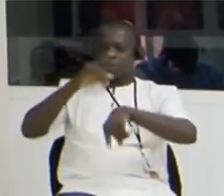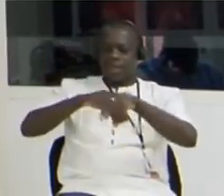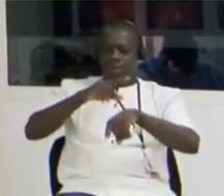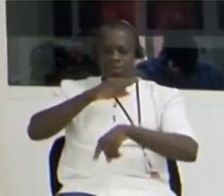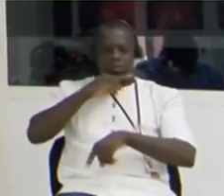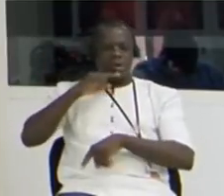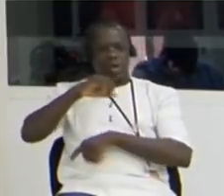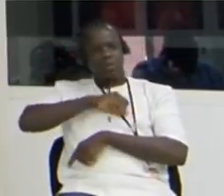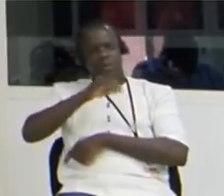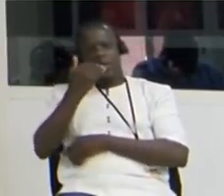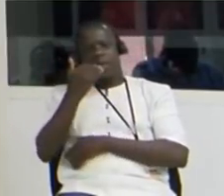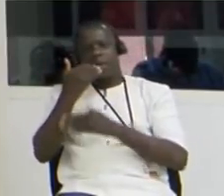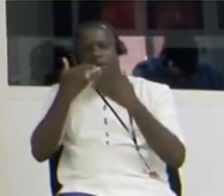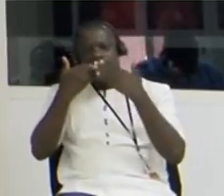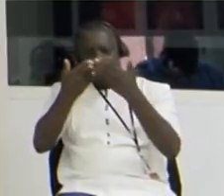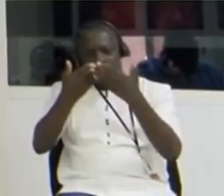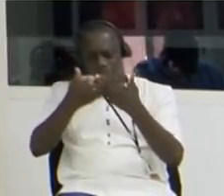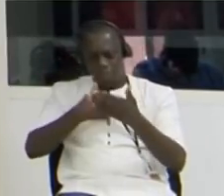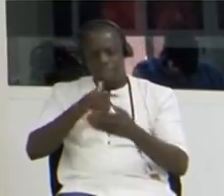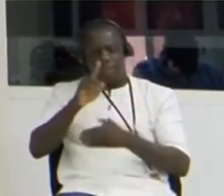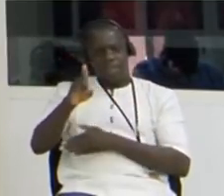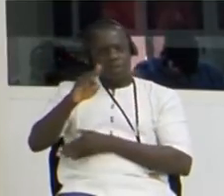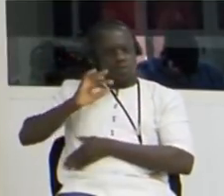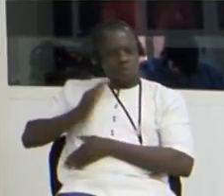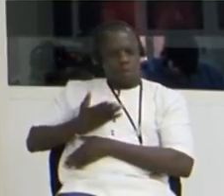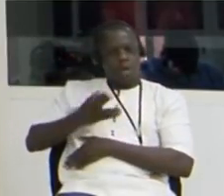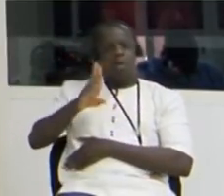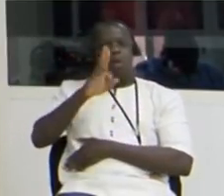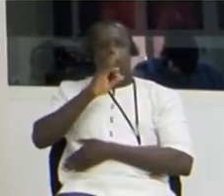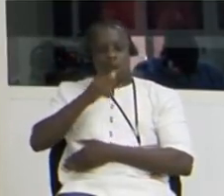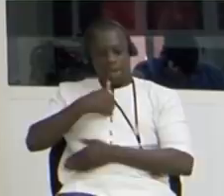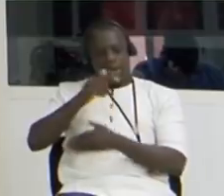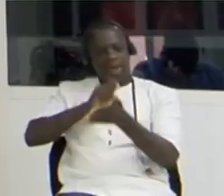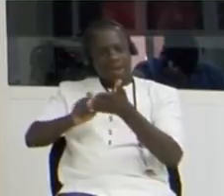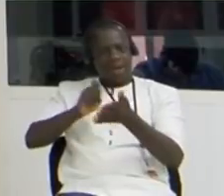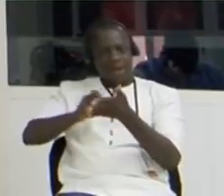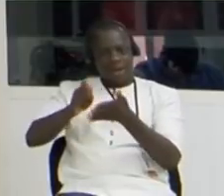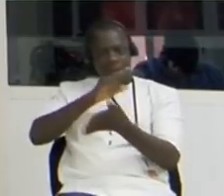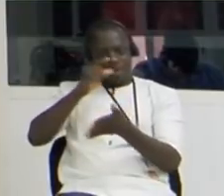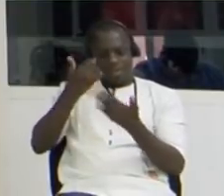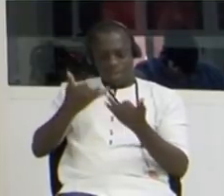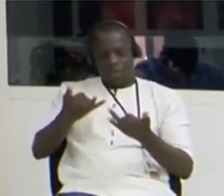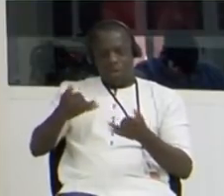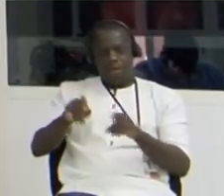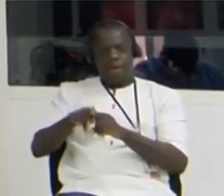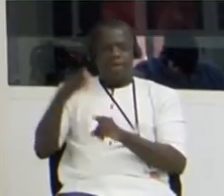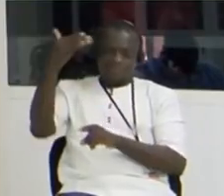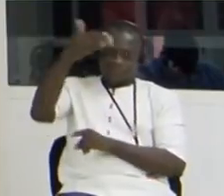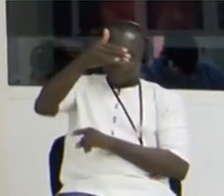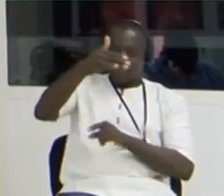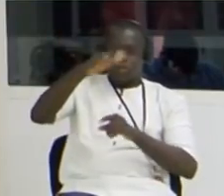told me that this particular lady, the one I just wrote, visited them at home.